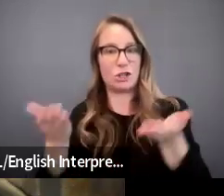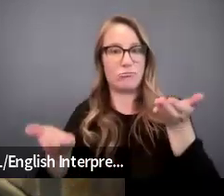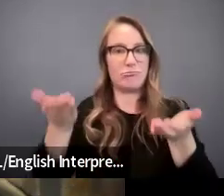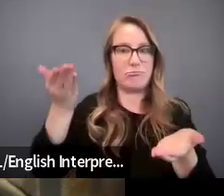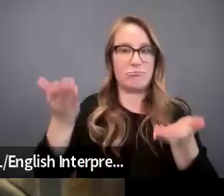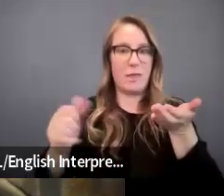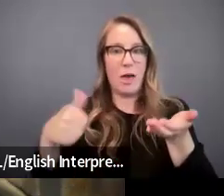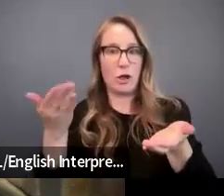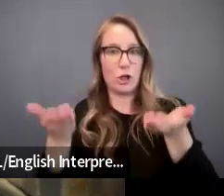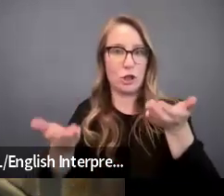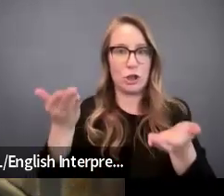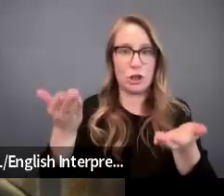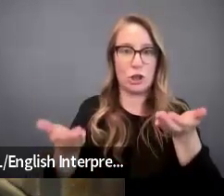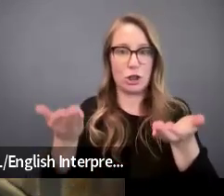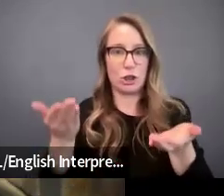other."